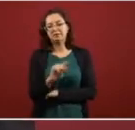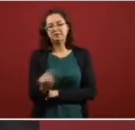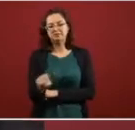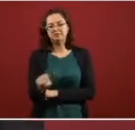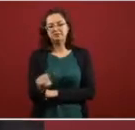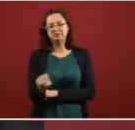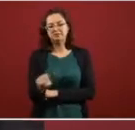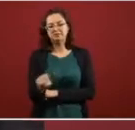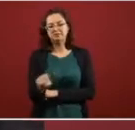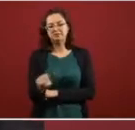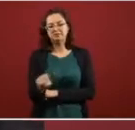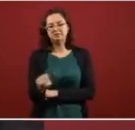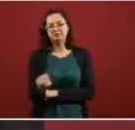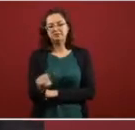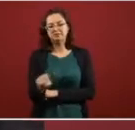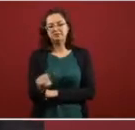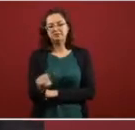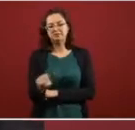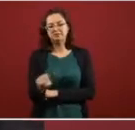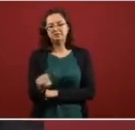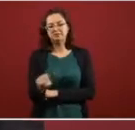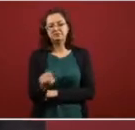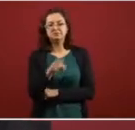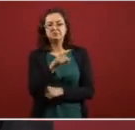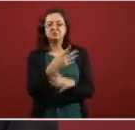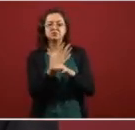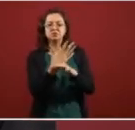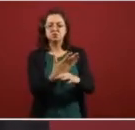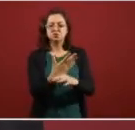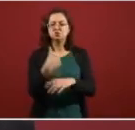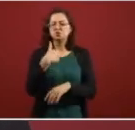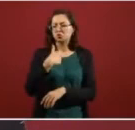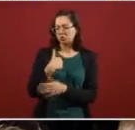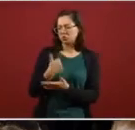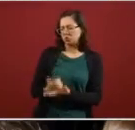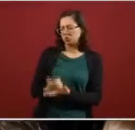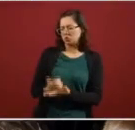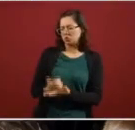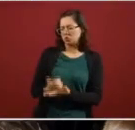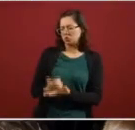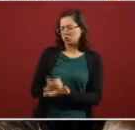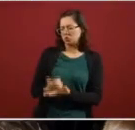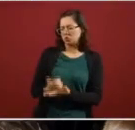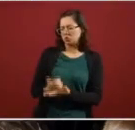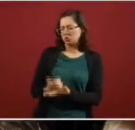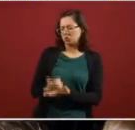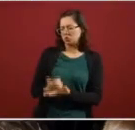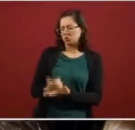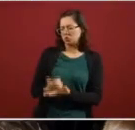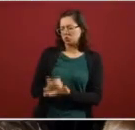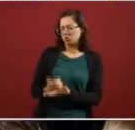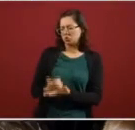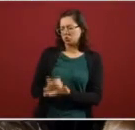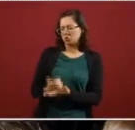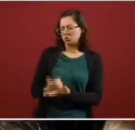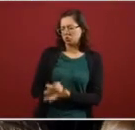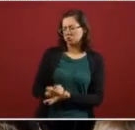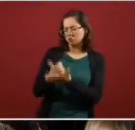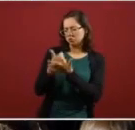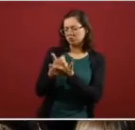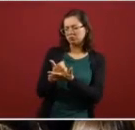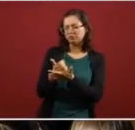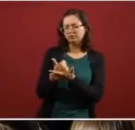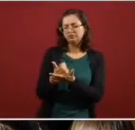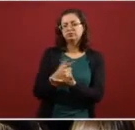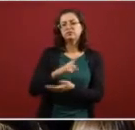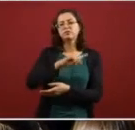ayudo. If you would like, I will help you. Después hablamos con el embajador. And then later we'll speak with the ambassador.